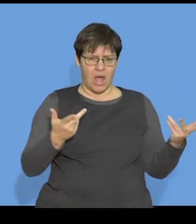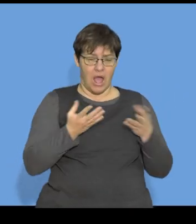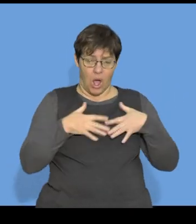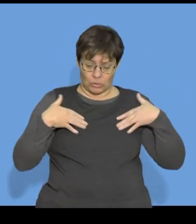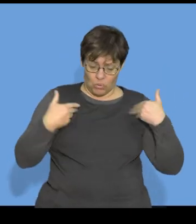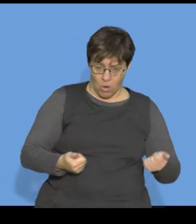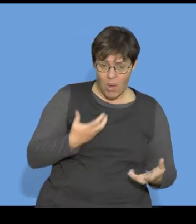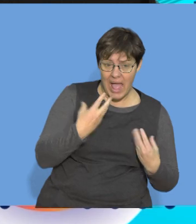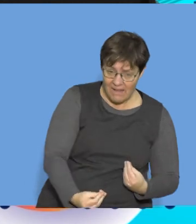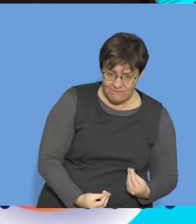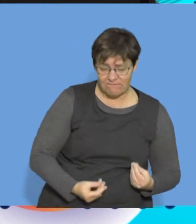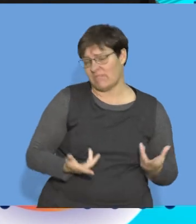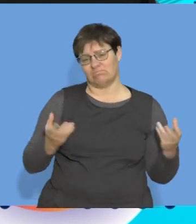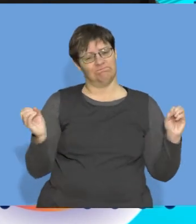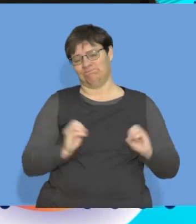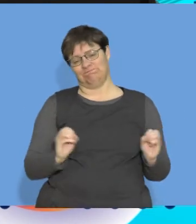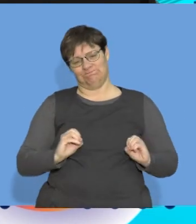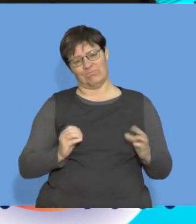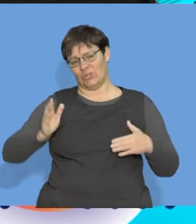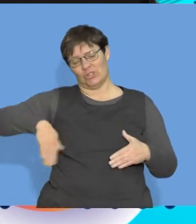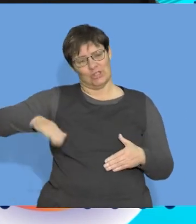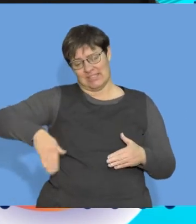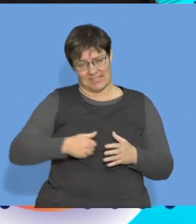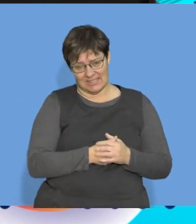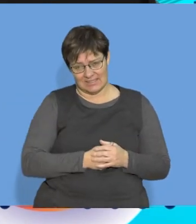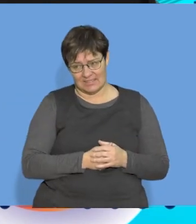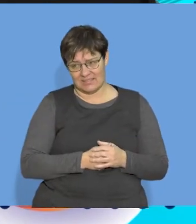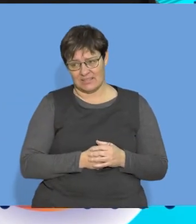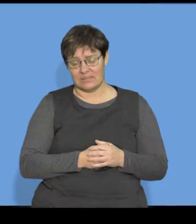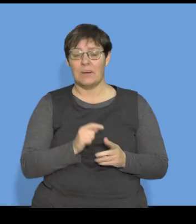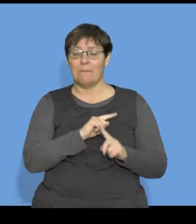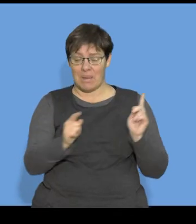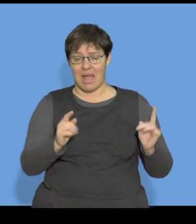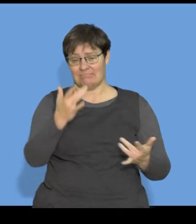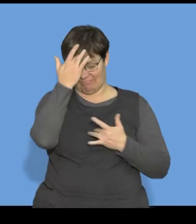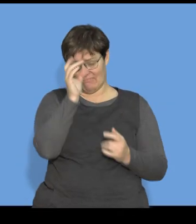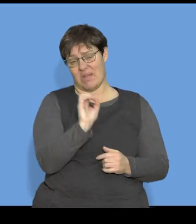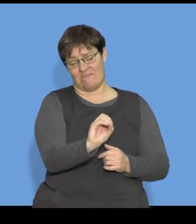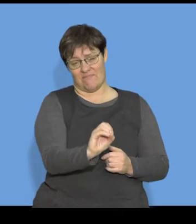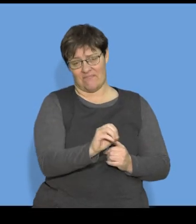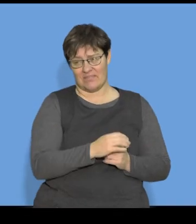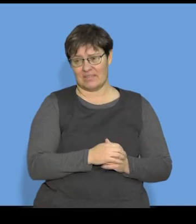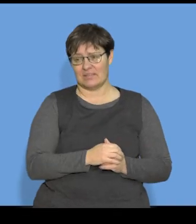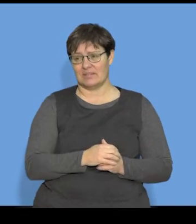the cure for that? No. For now, we don't have the cure, but the disease is there.